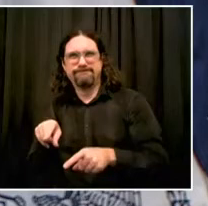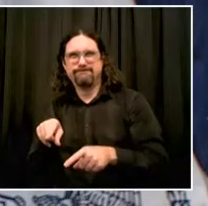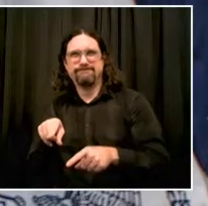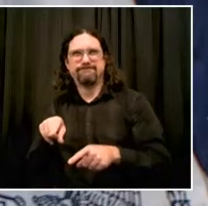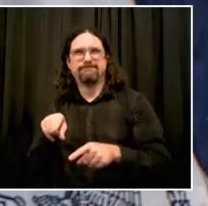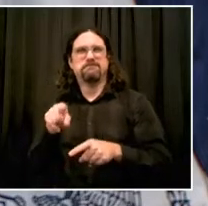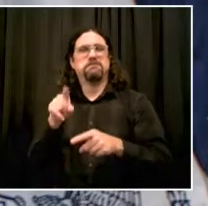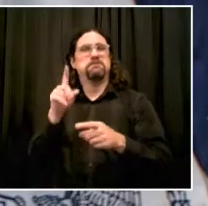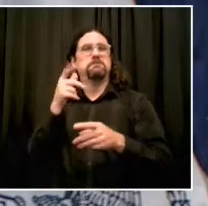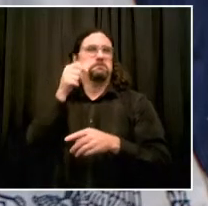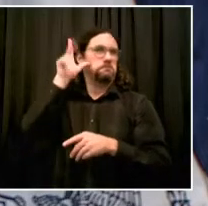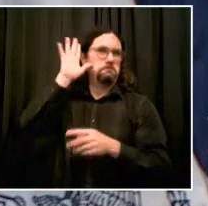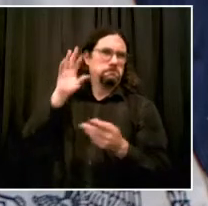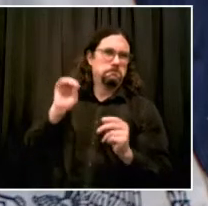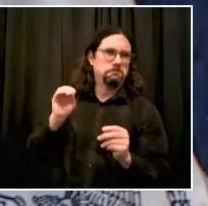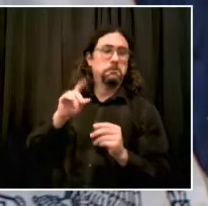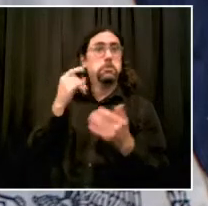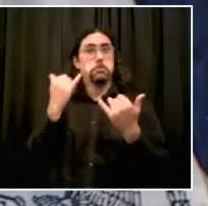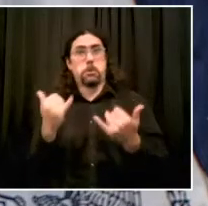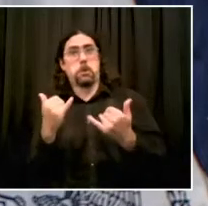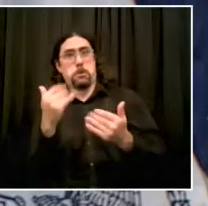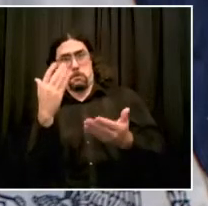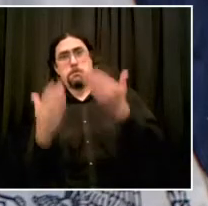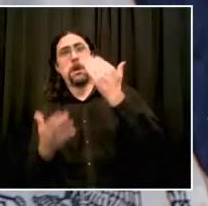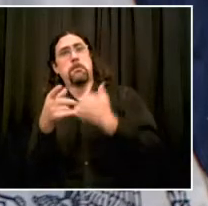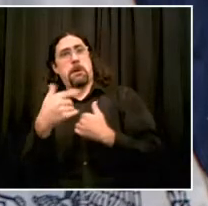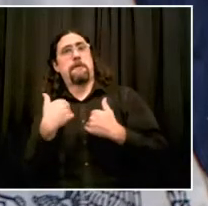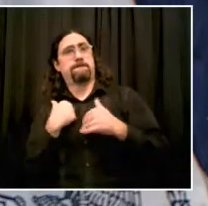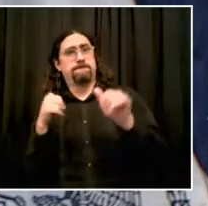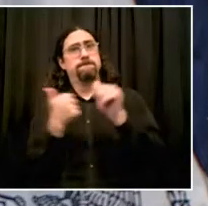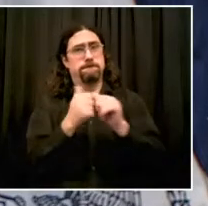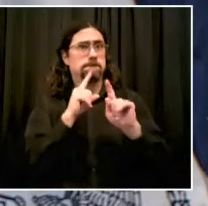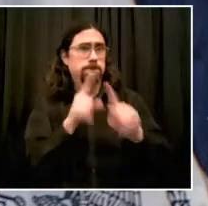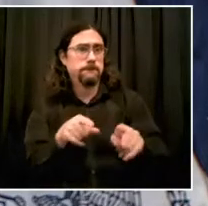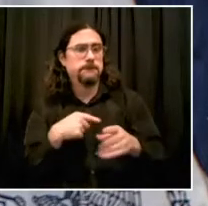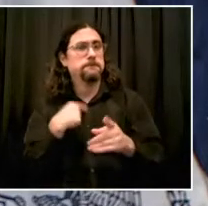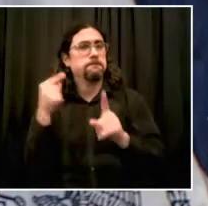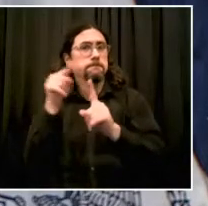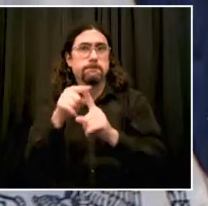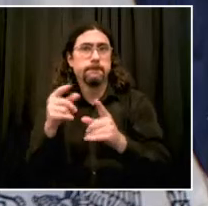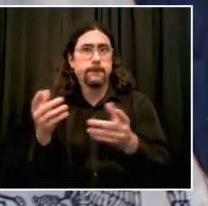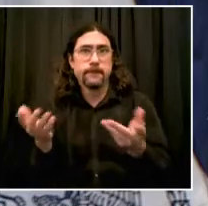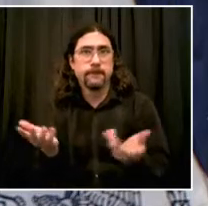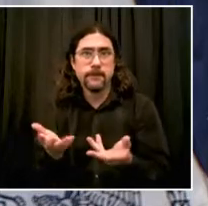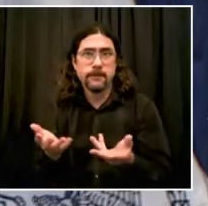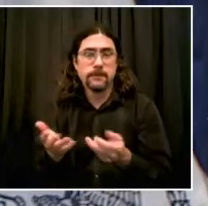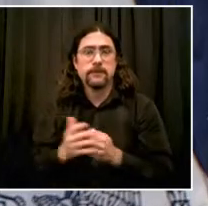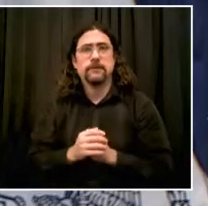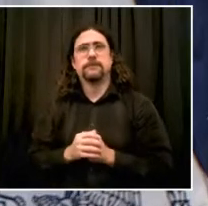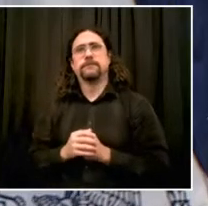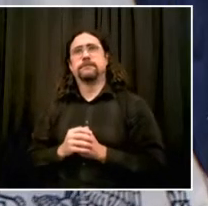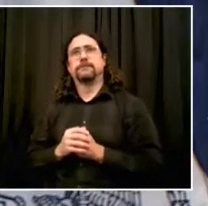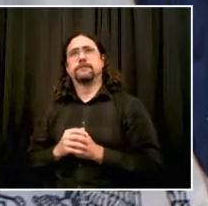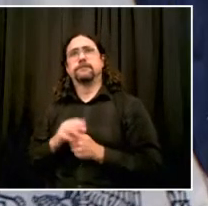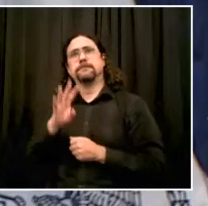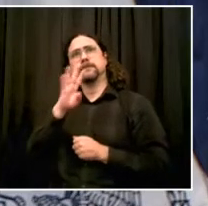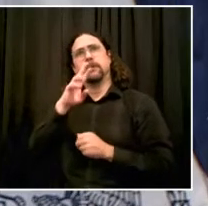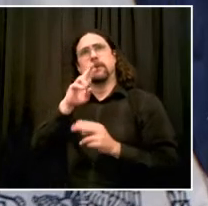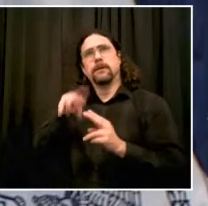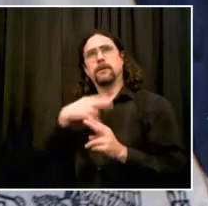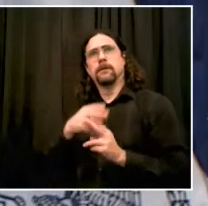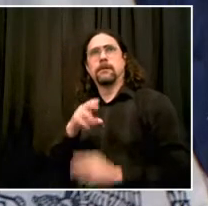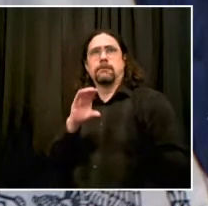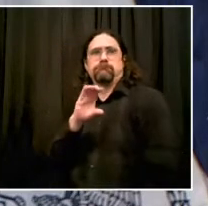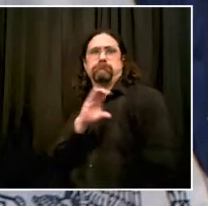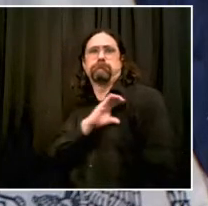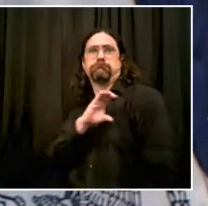barricades, prohibiting people's access. In response to your comments yesterday, I got a ton of complaints from people